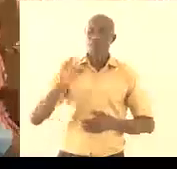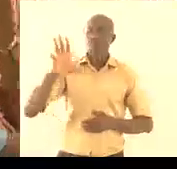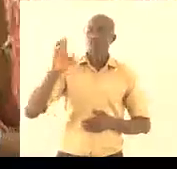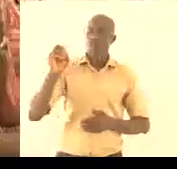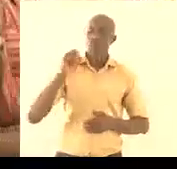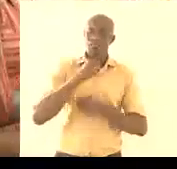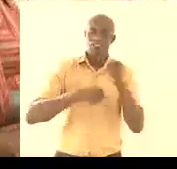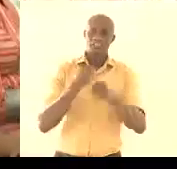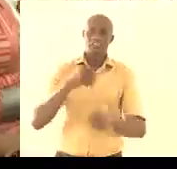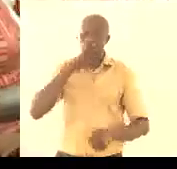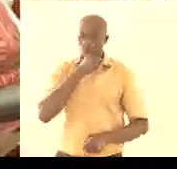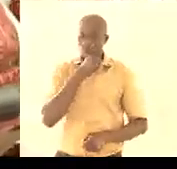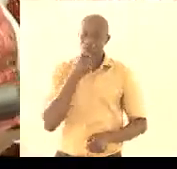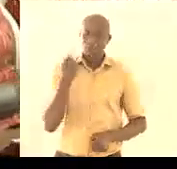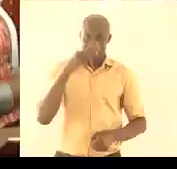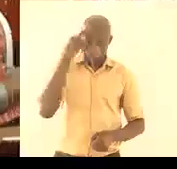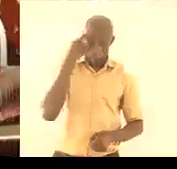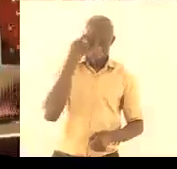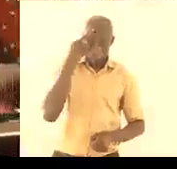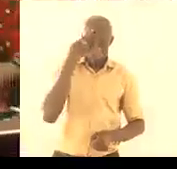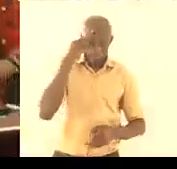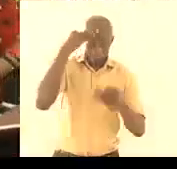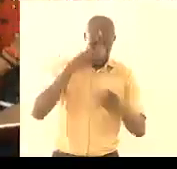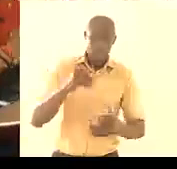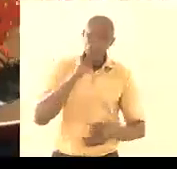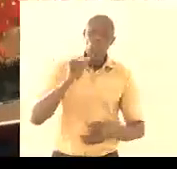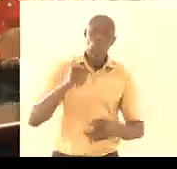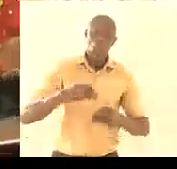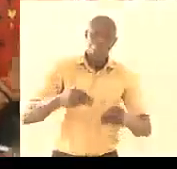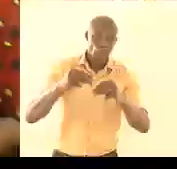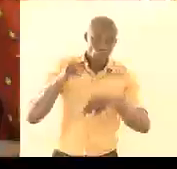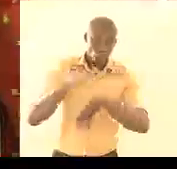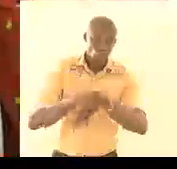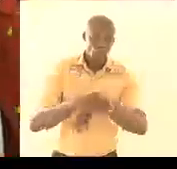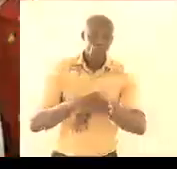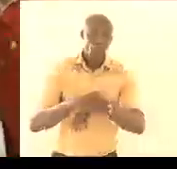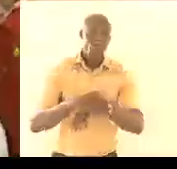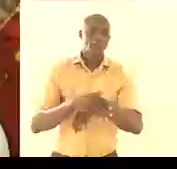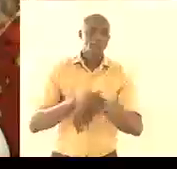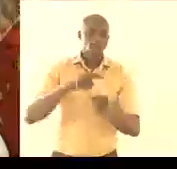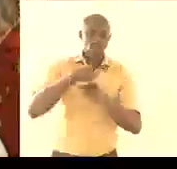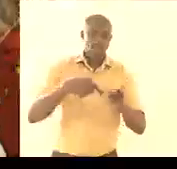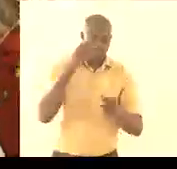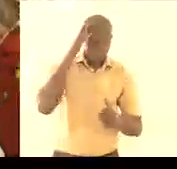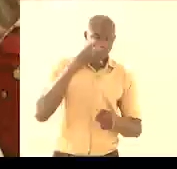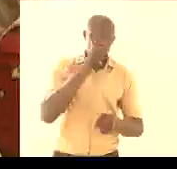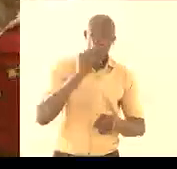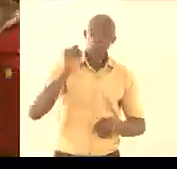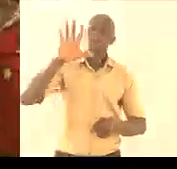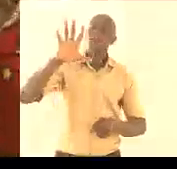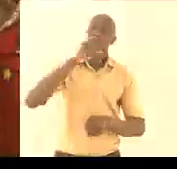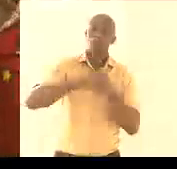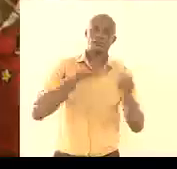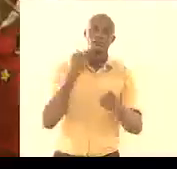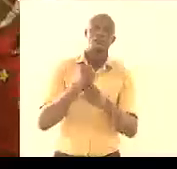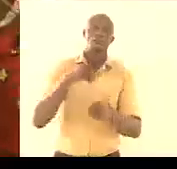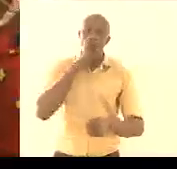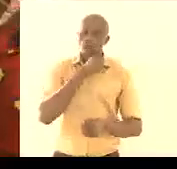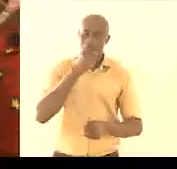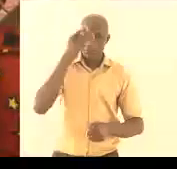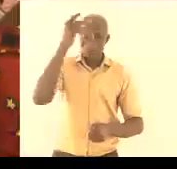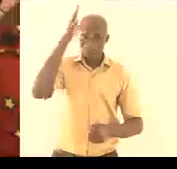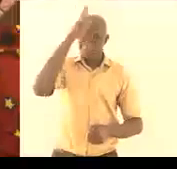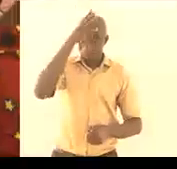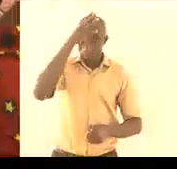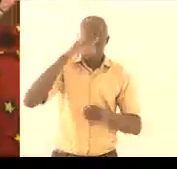50 years old, and the reason why he has decided not to move on is that when he was 5 years old, his father did this to him. And